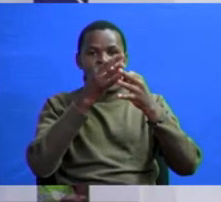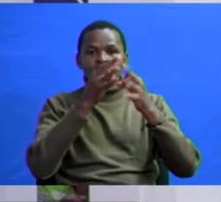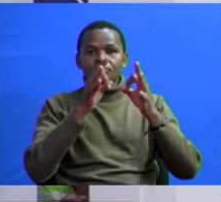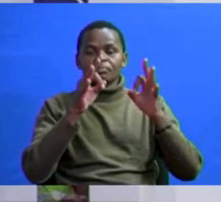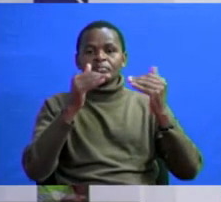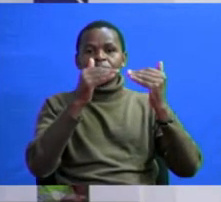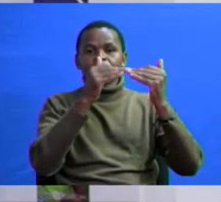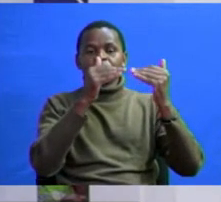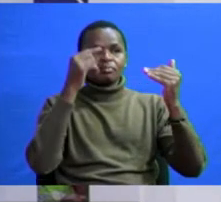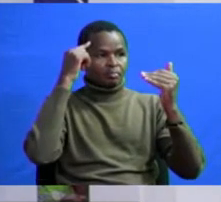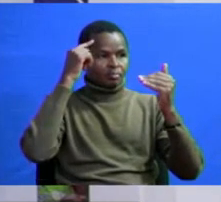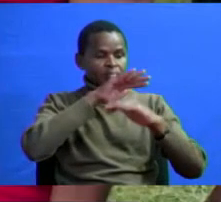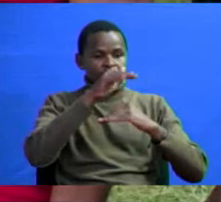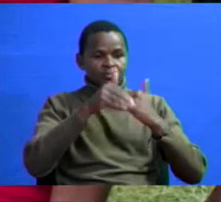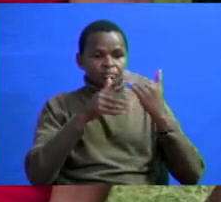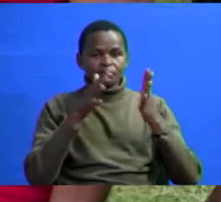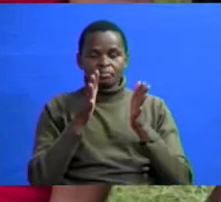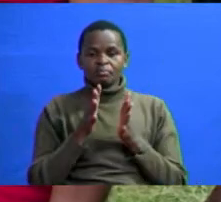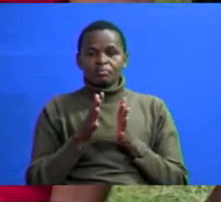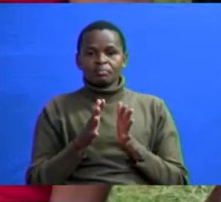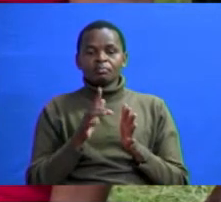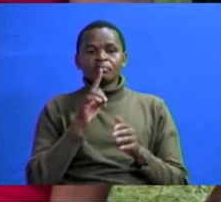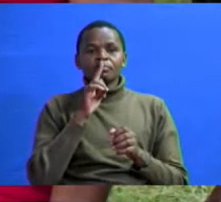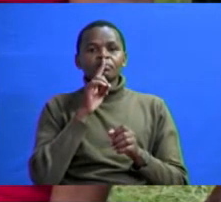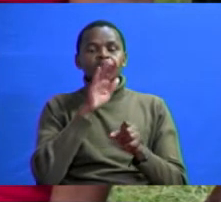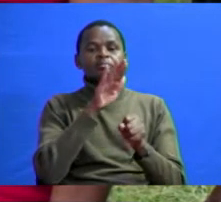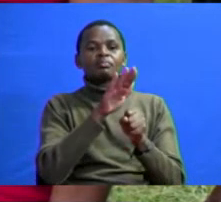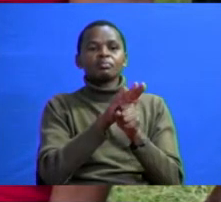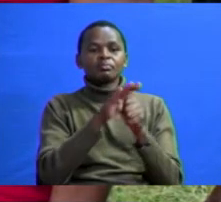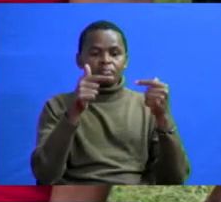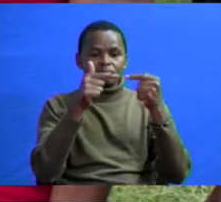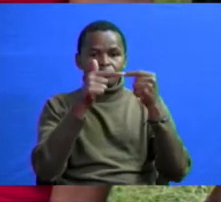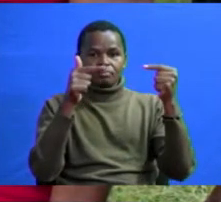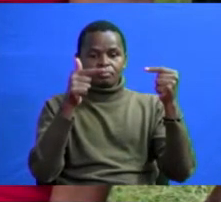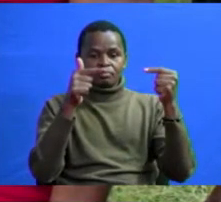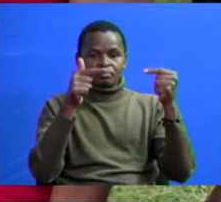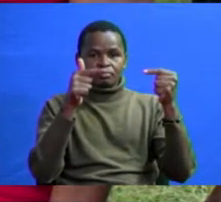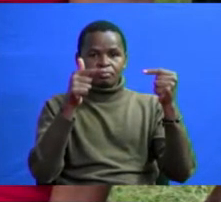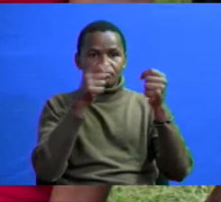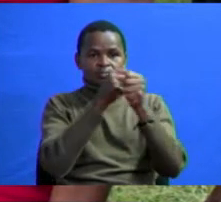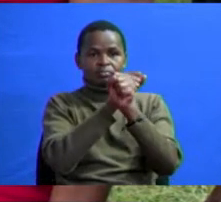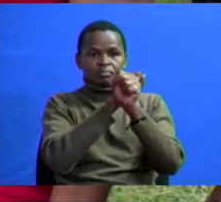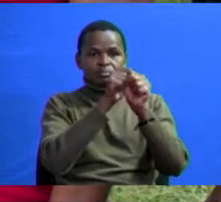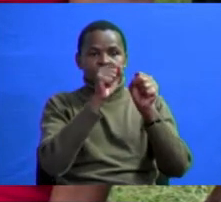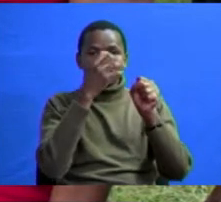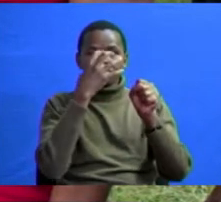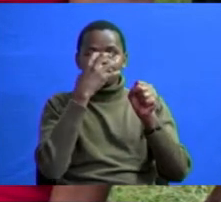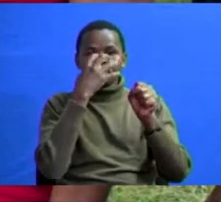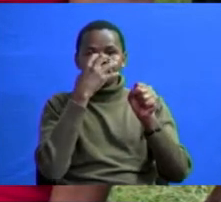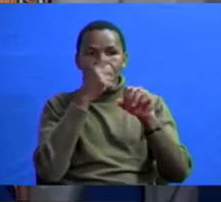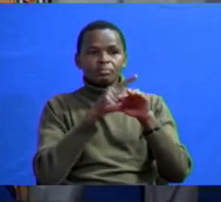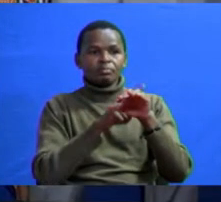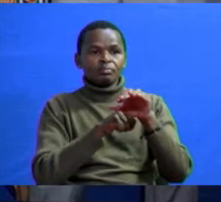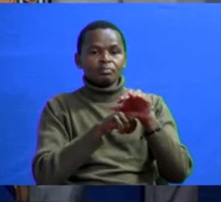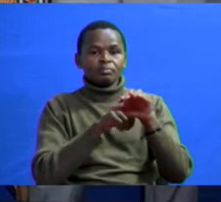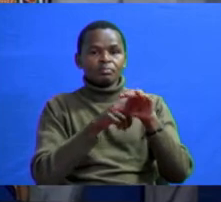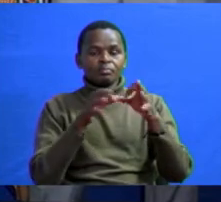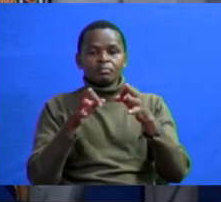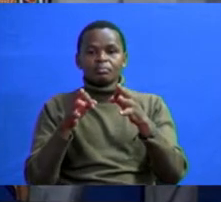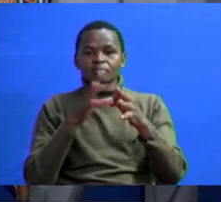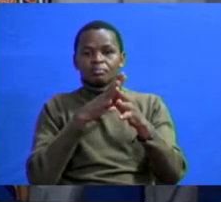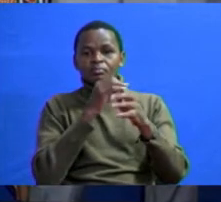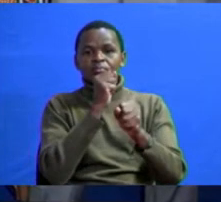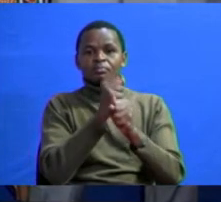fair election for all citizens. He pledged that the opposition would hold the President William Ruto-led regime accountable and